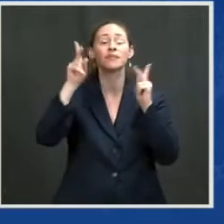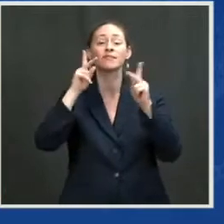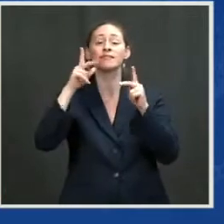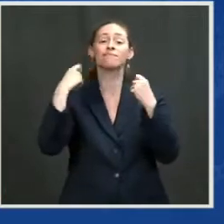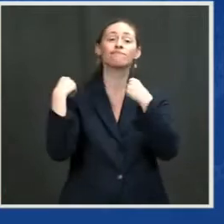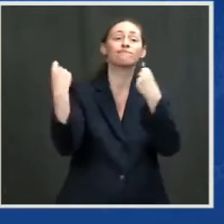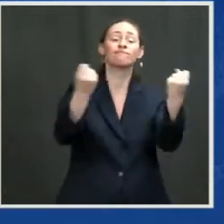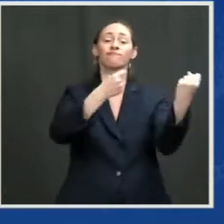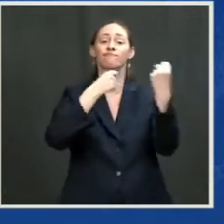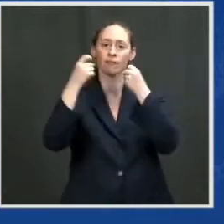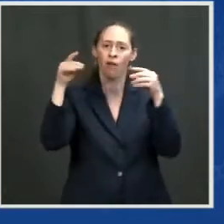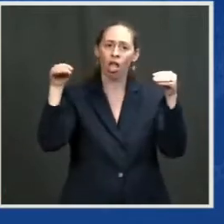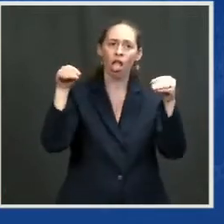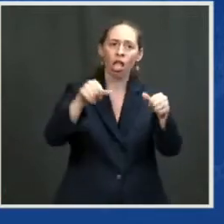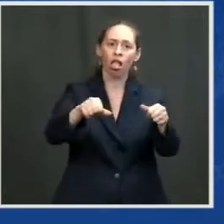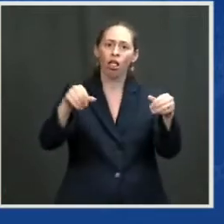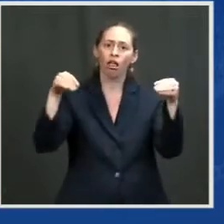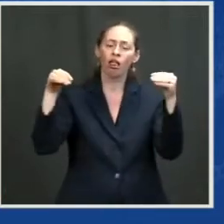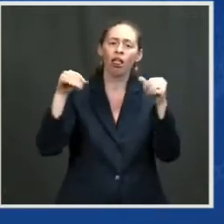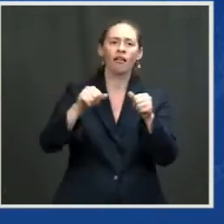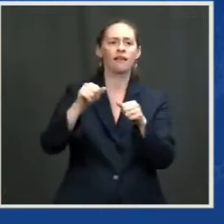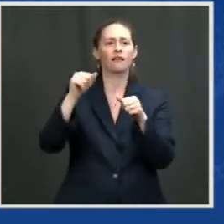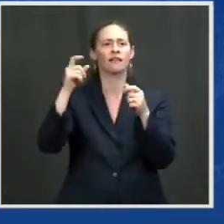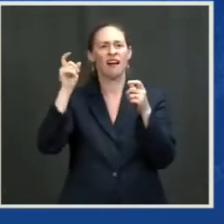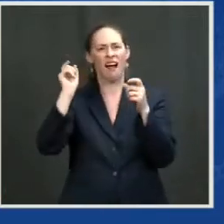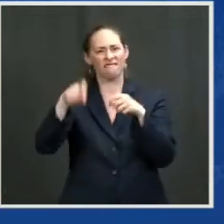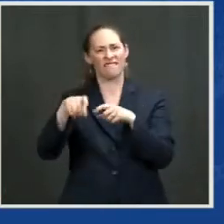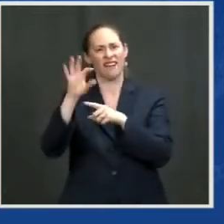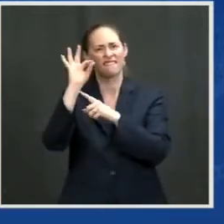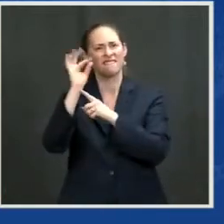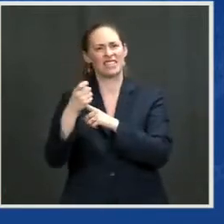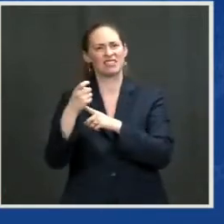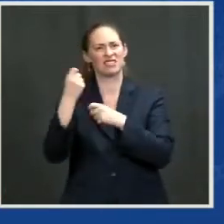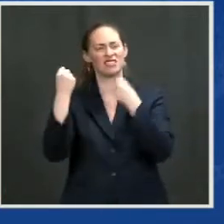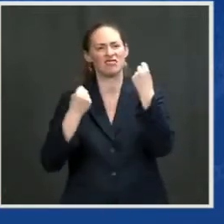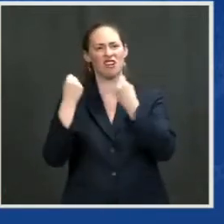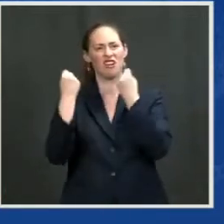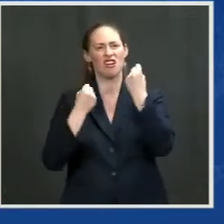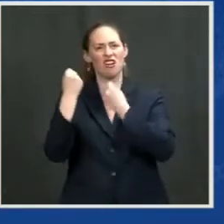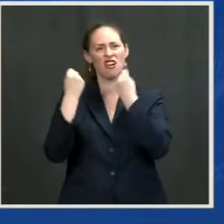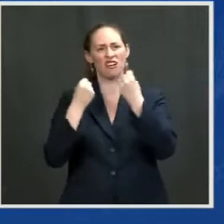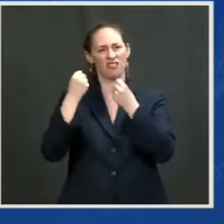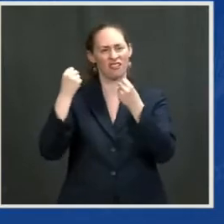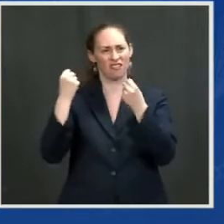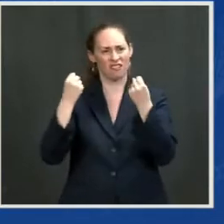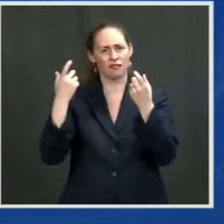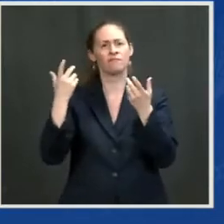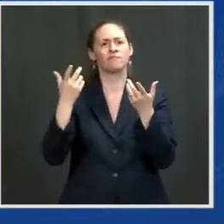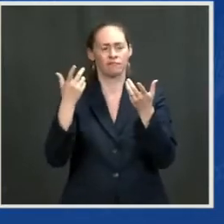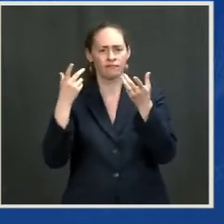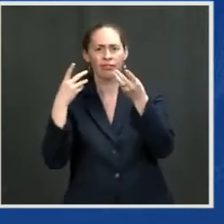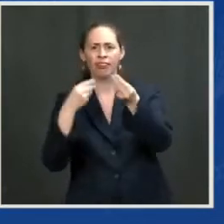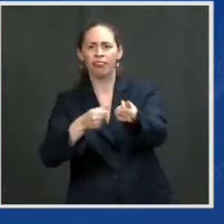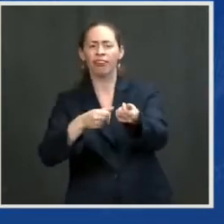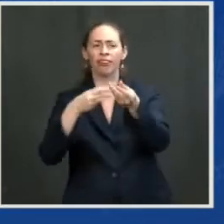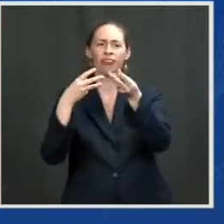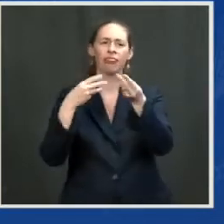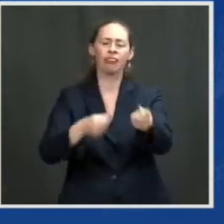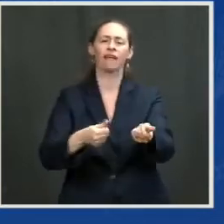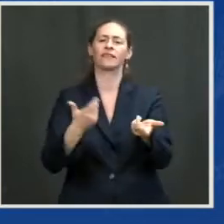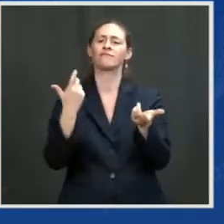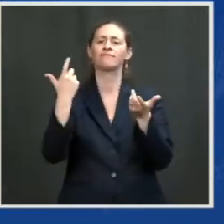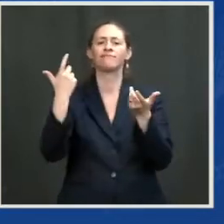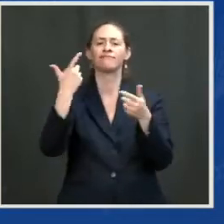Typical American pays a hidden tax of more than $1,000 a year in the time it wasted and the fuel wasted due to traffic